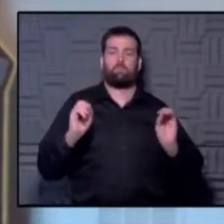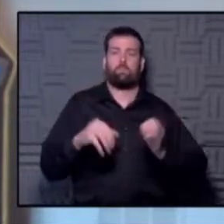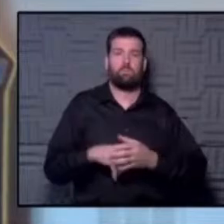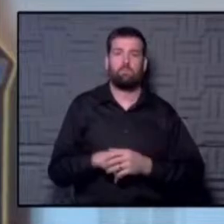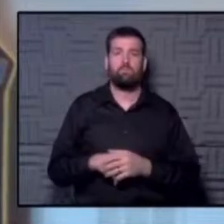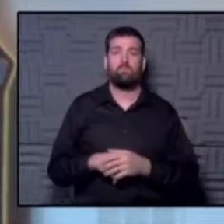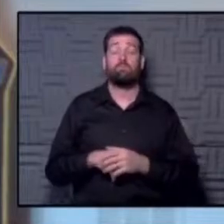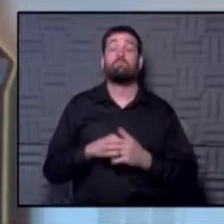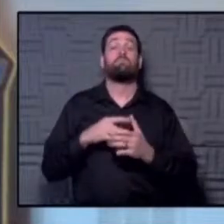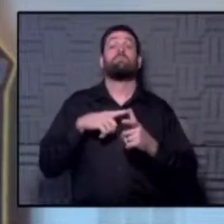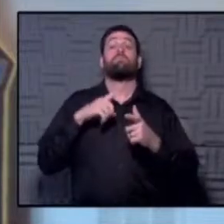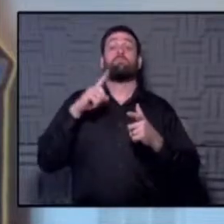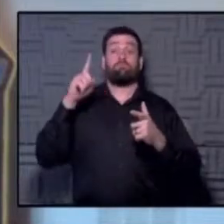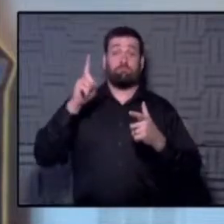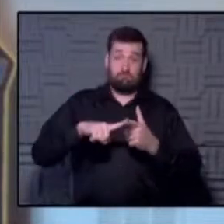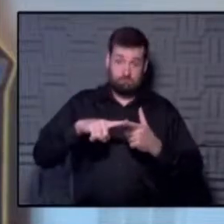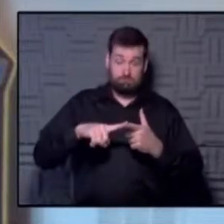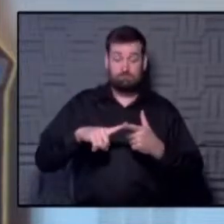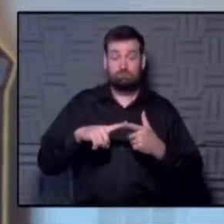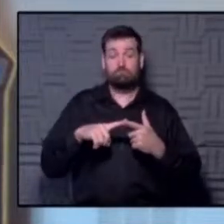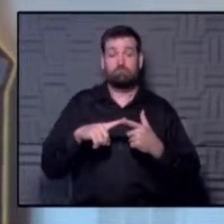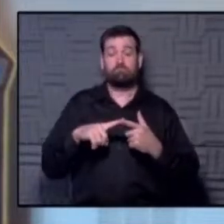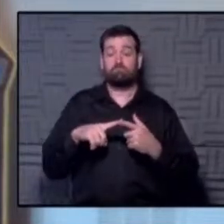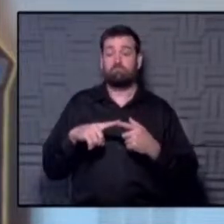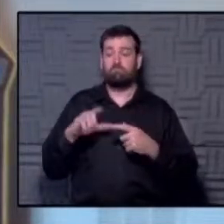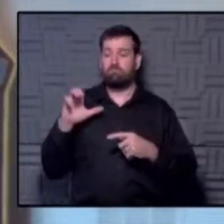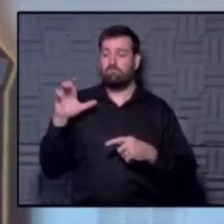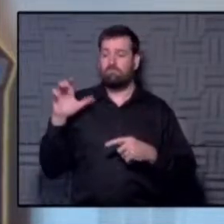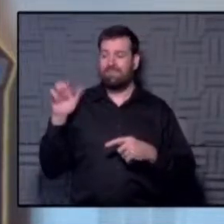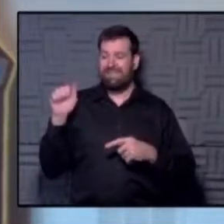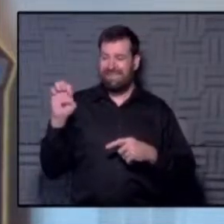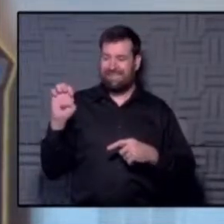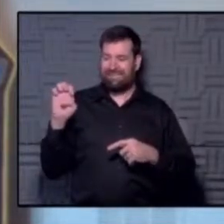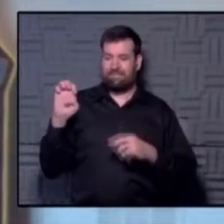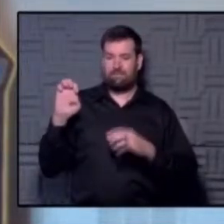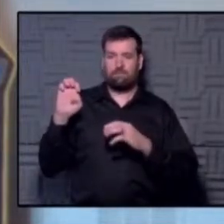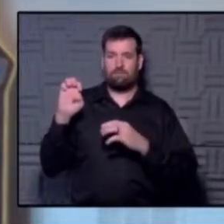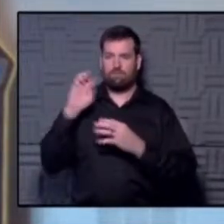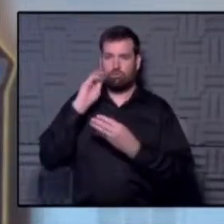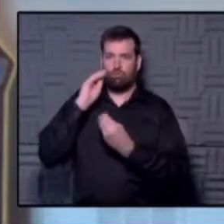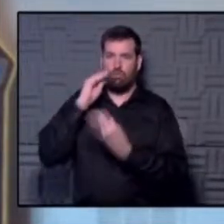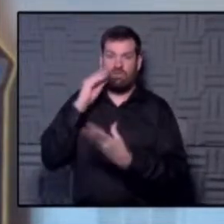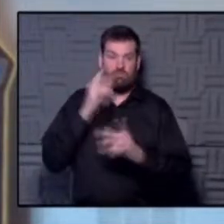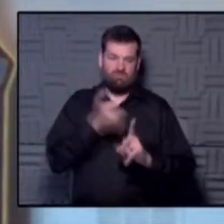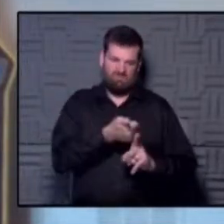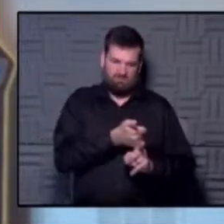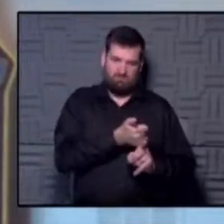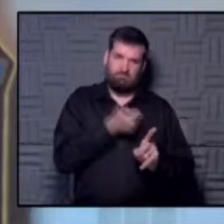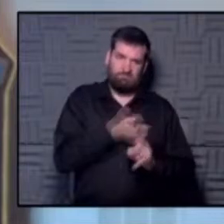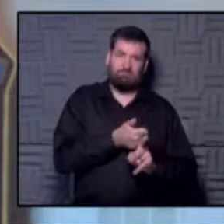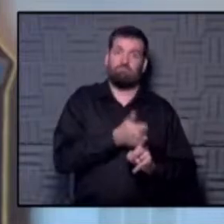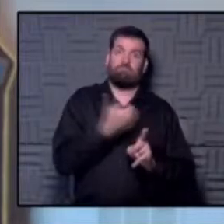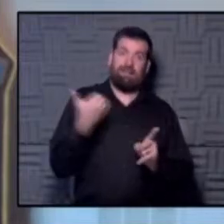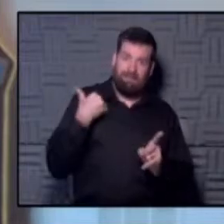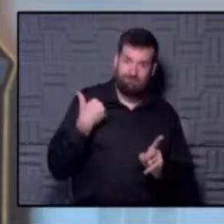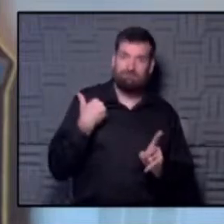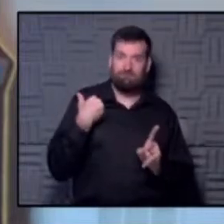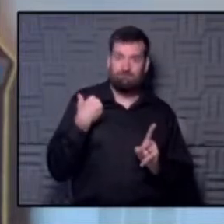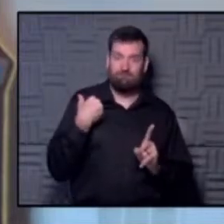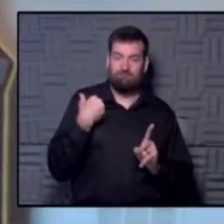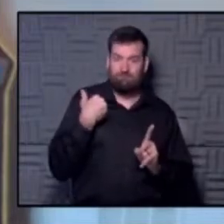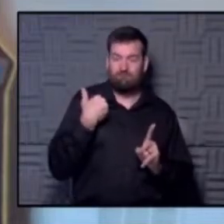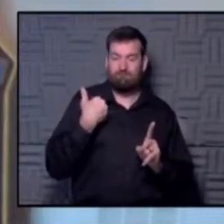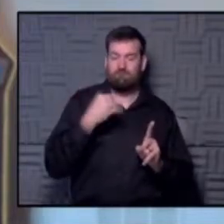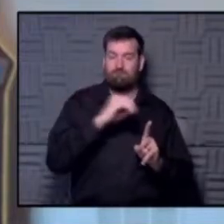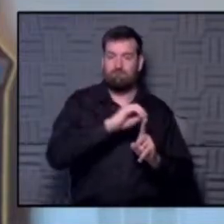then during the case notification process, after someone has been infected, a caseworker can ask the